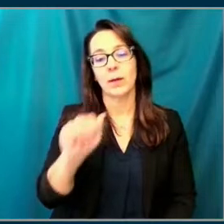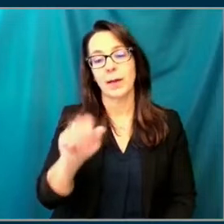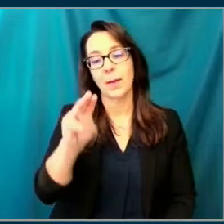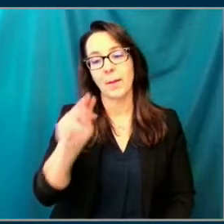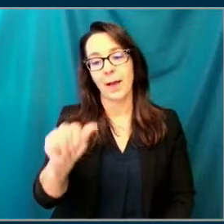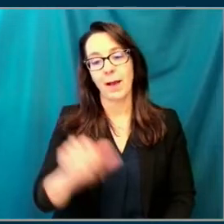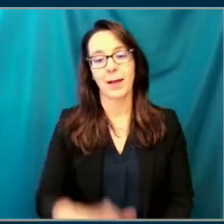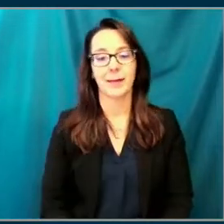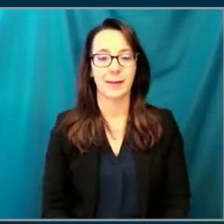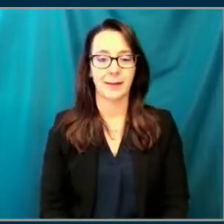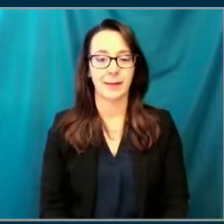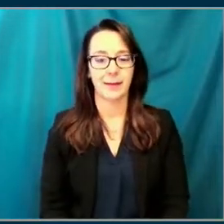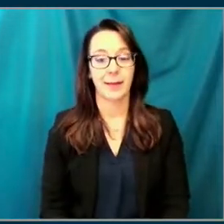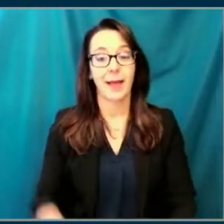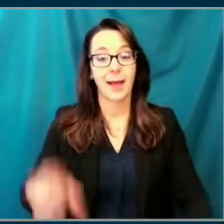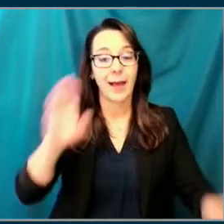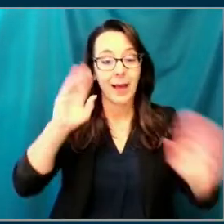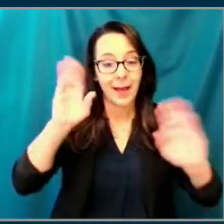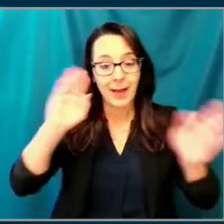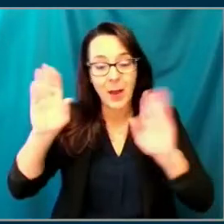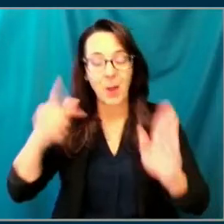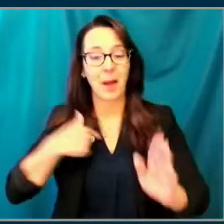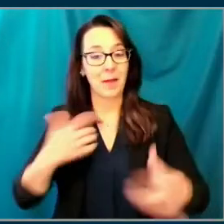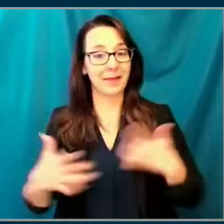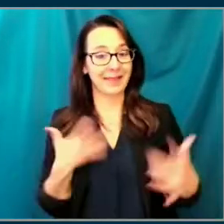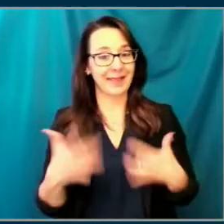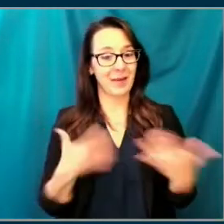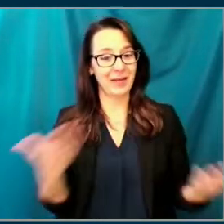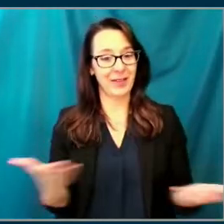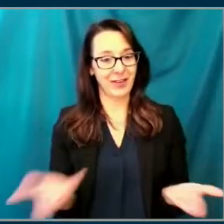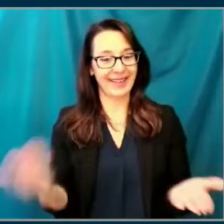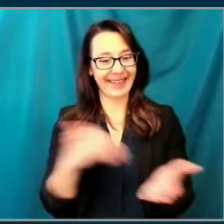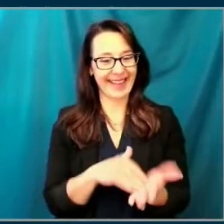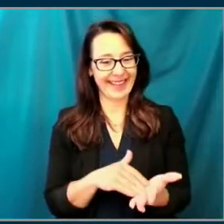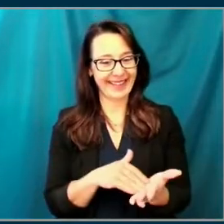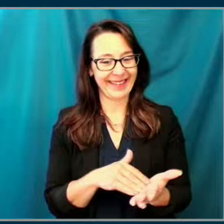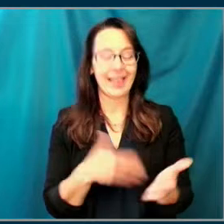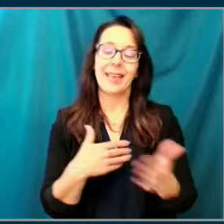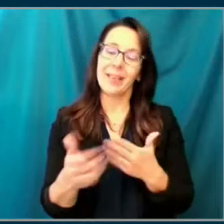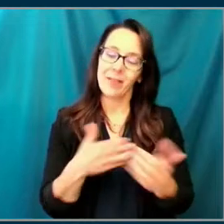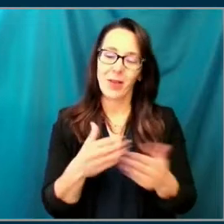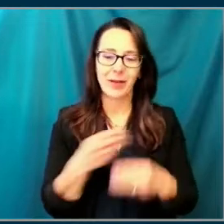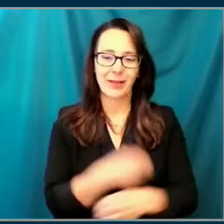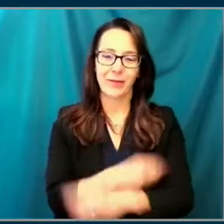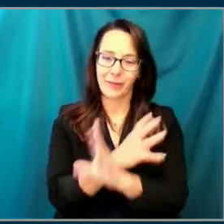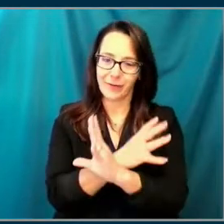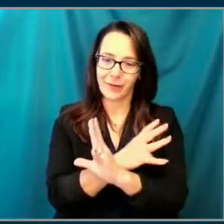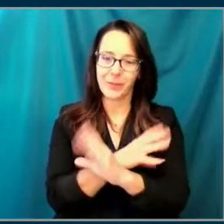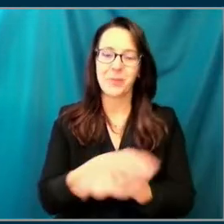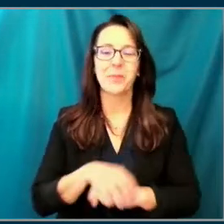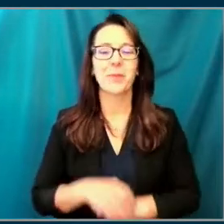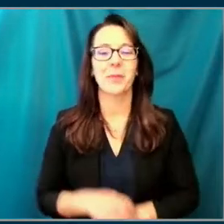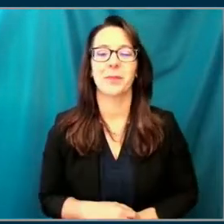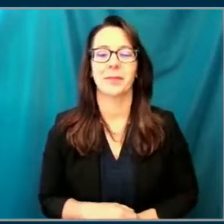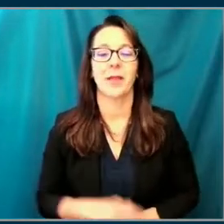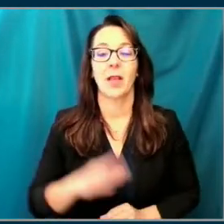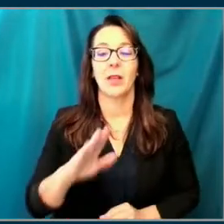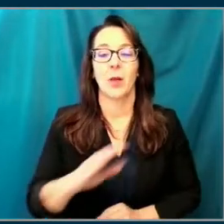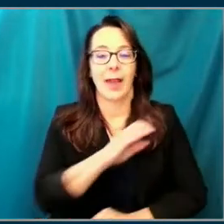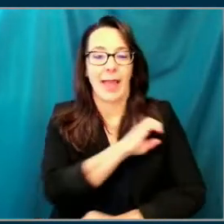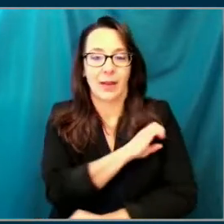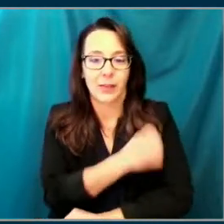Hello, fellow Democrats. I am excited to be with you again, even if it is virtual. Your energy, passion,